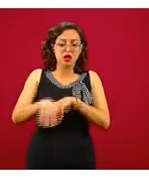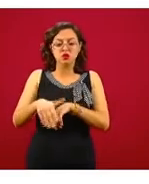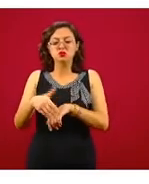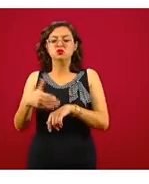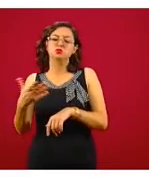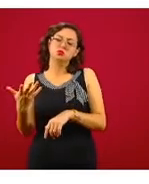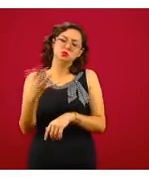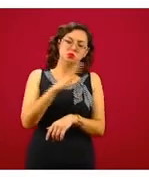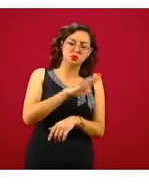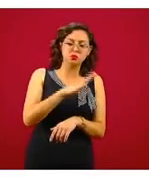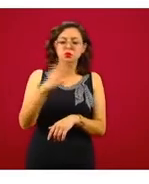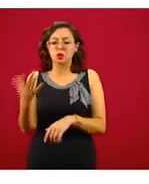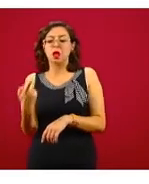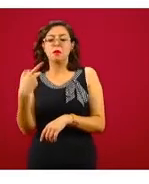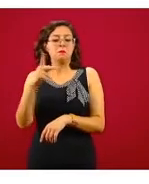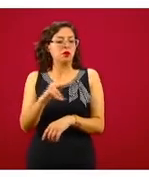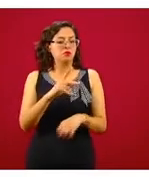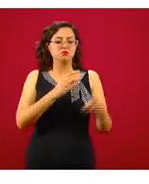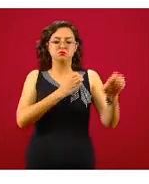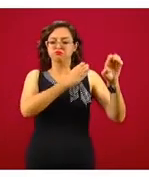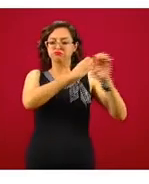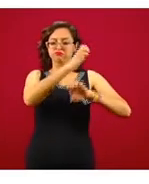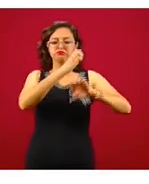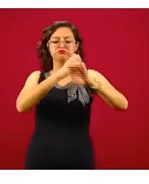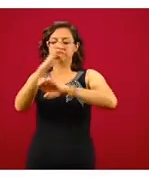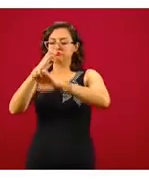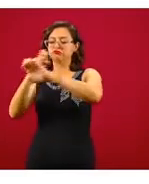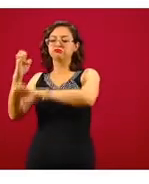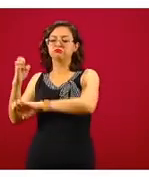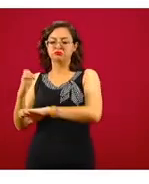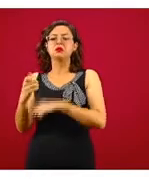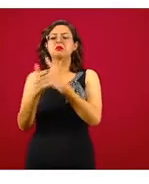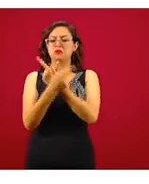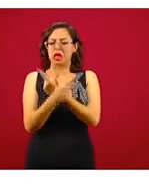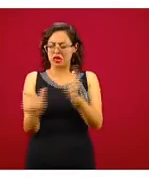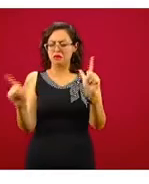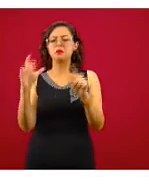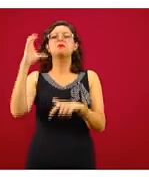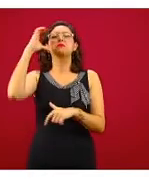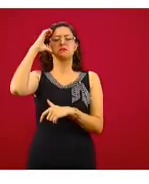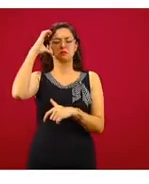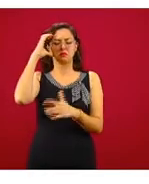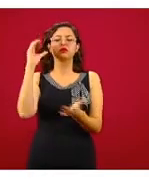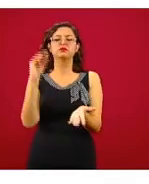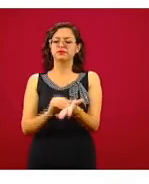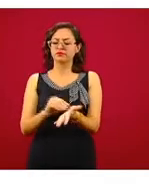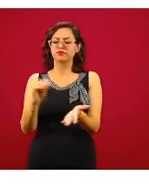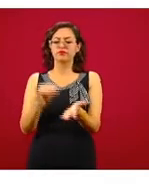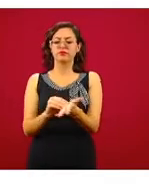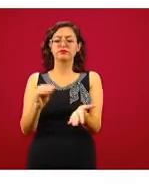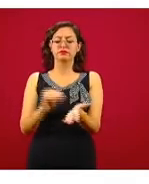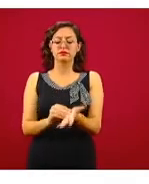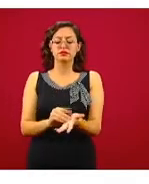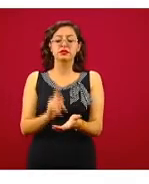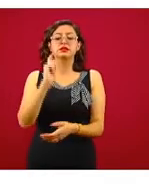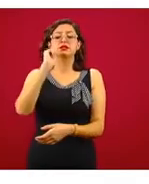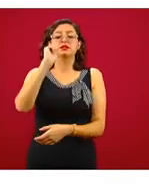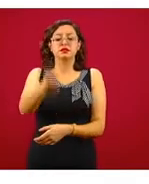64% occupancy rate, closely followed by the state of Mexico that stands with a 52% occupancy rate.